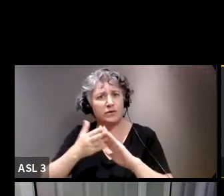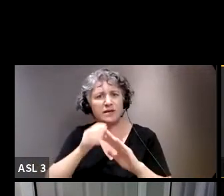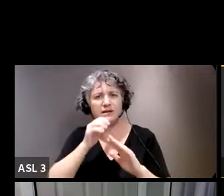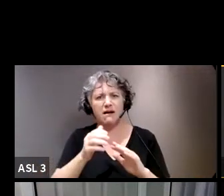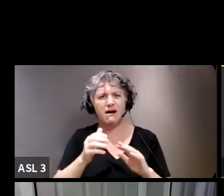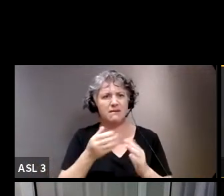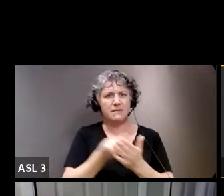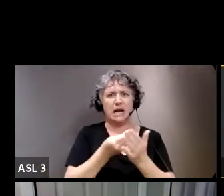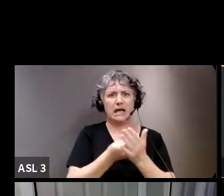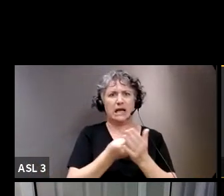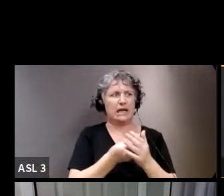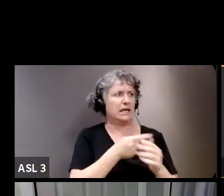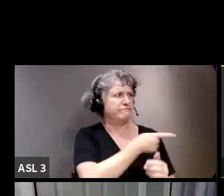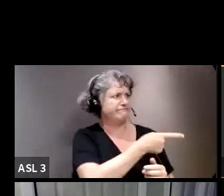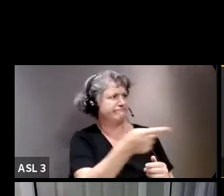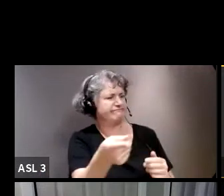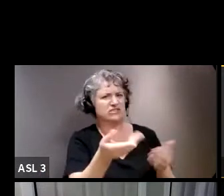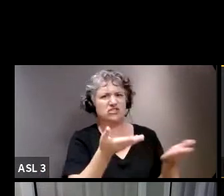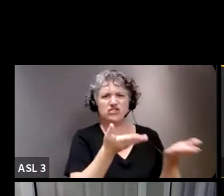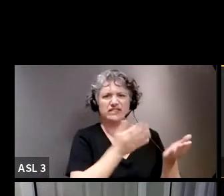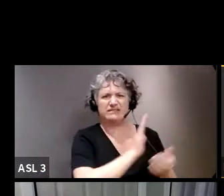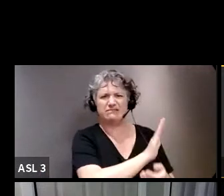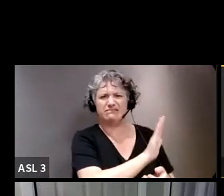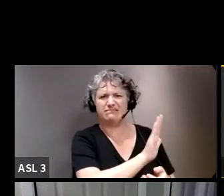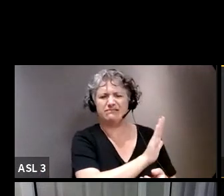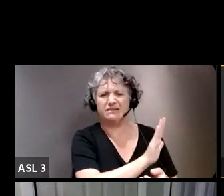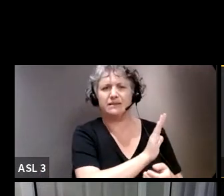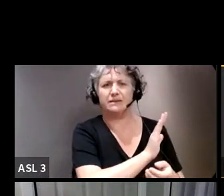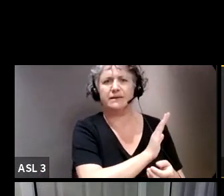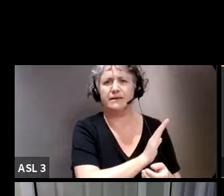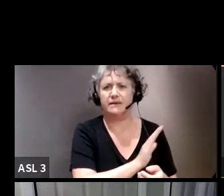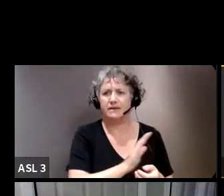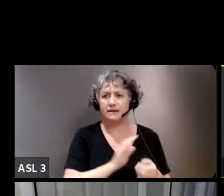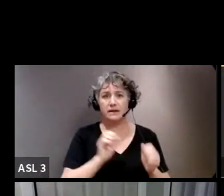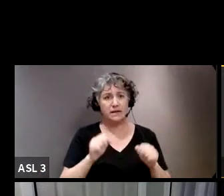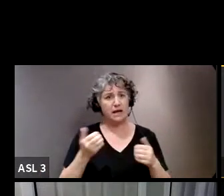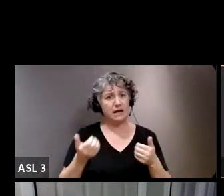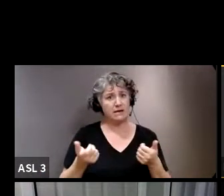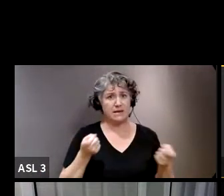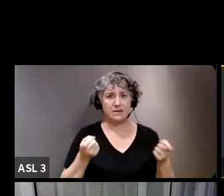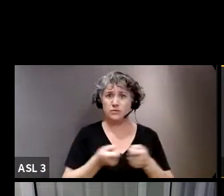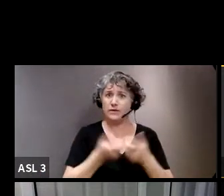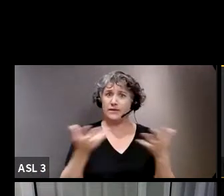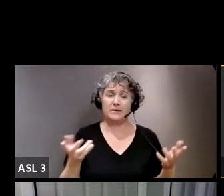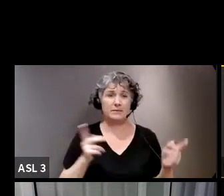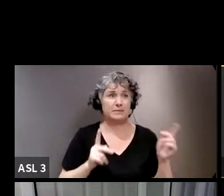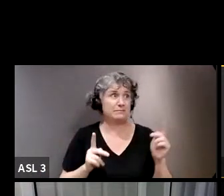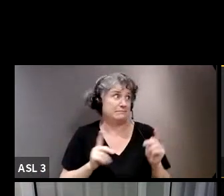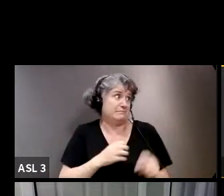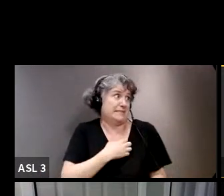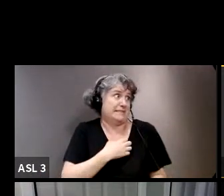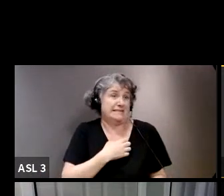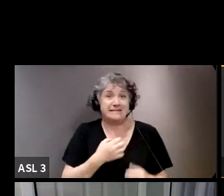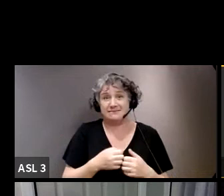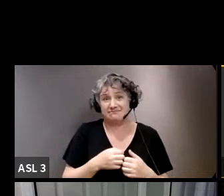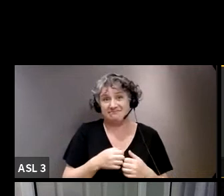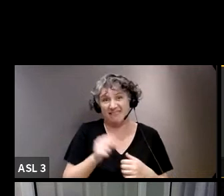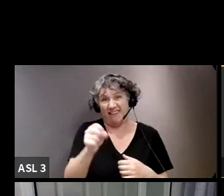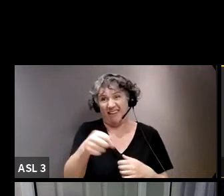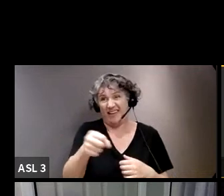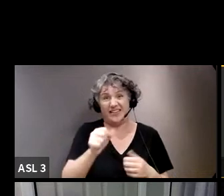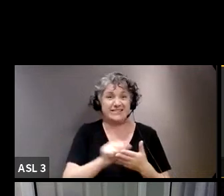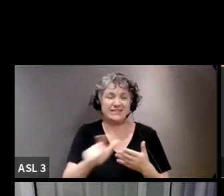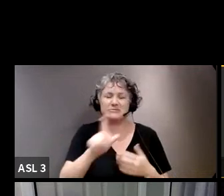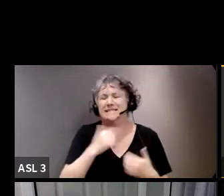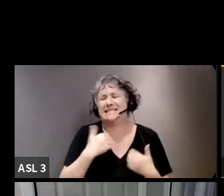we can and should imagine we're both without police um and yeah that's that's all i have to say thank you i'm really